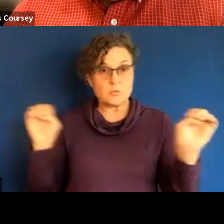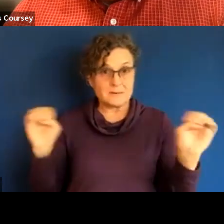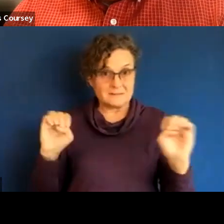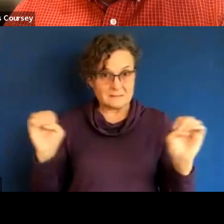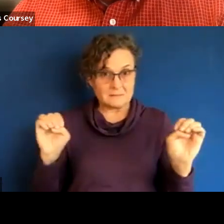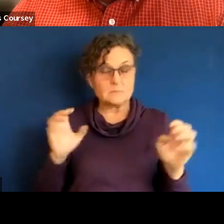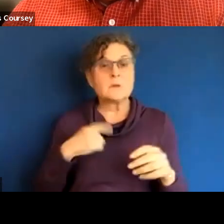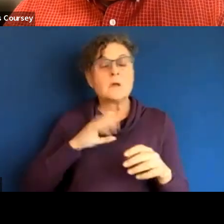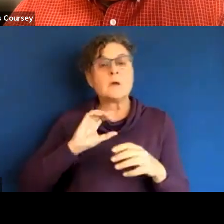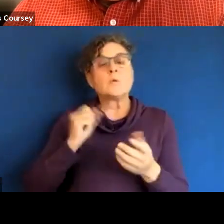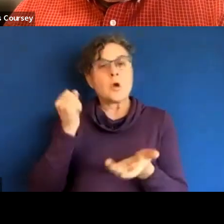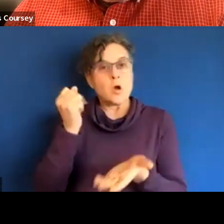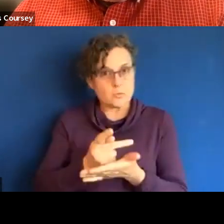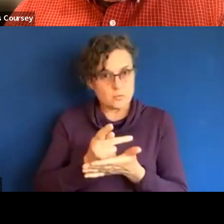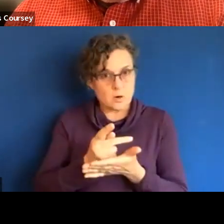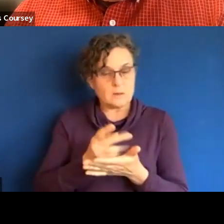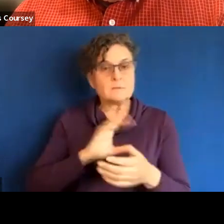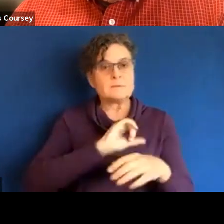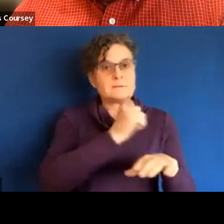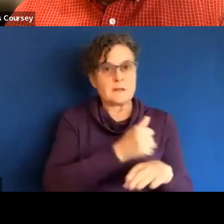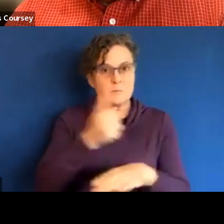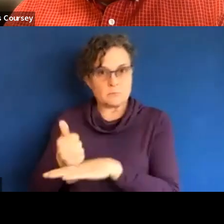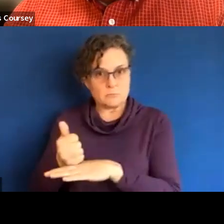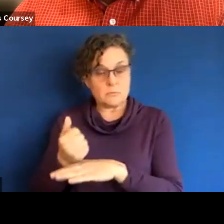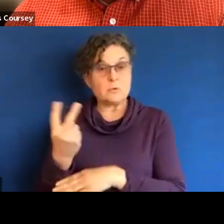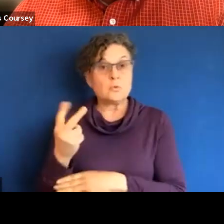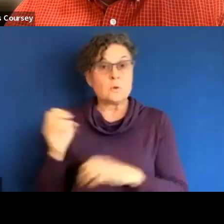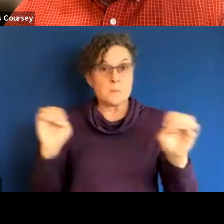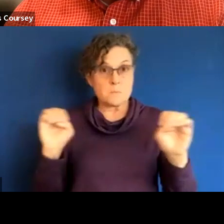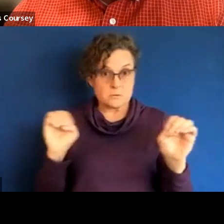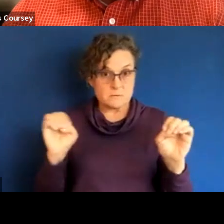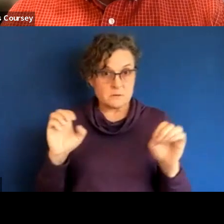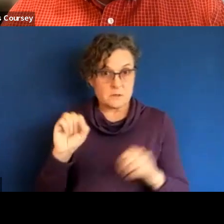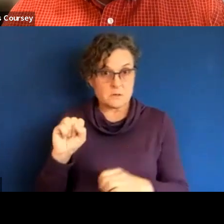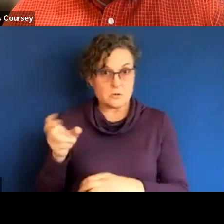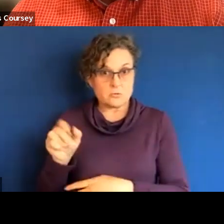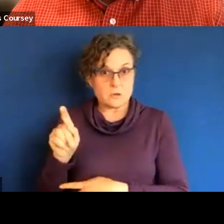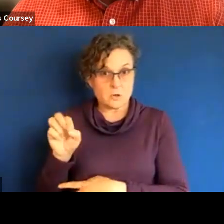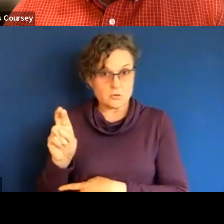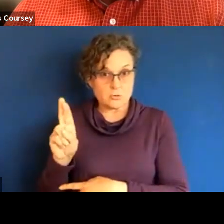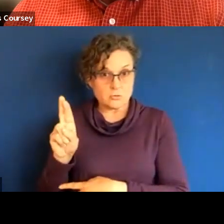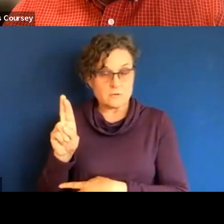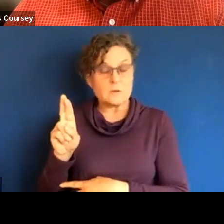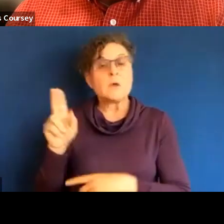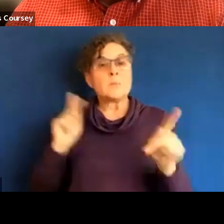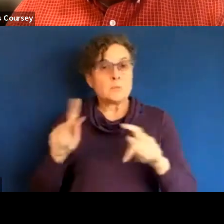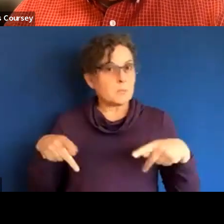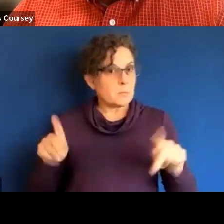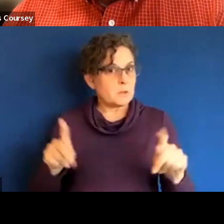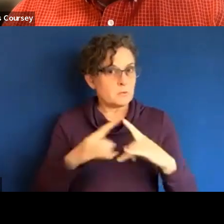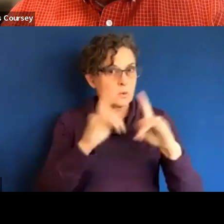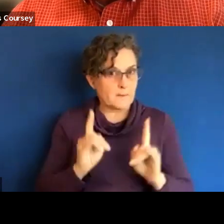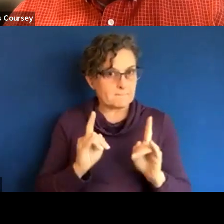shelters in which people will be able to camp. Today, we're going to focus on one of those shelter